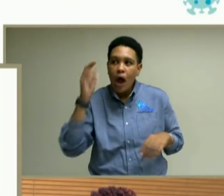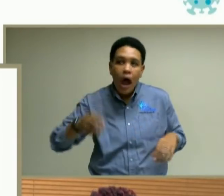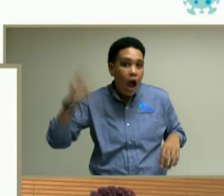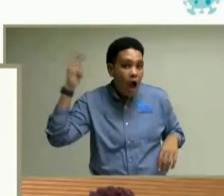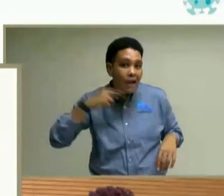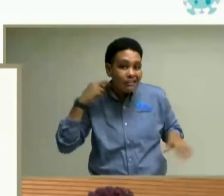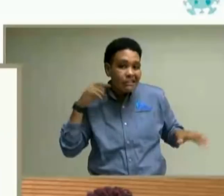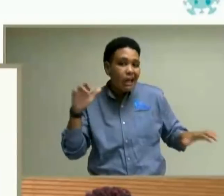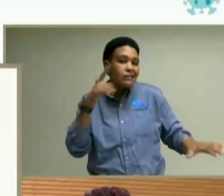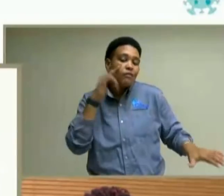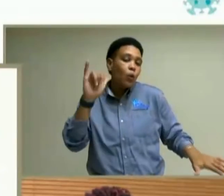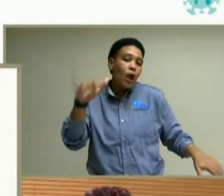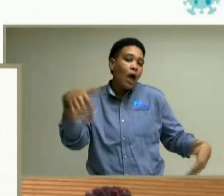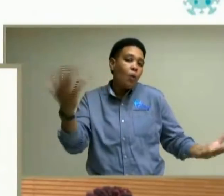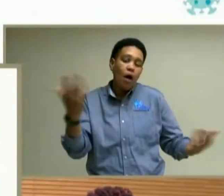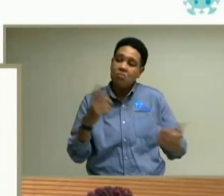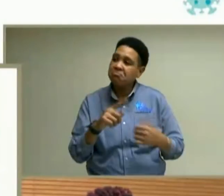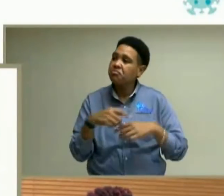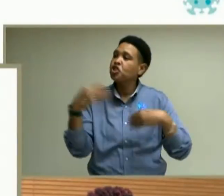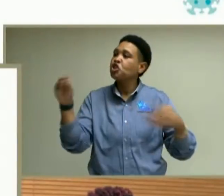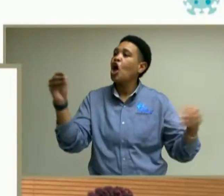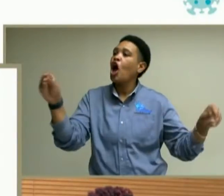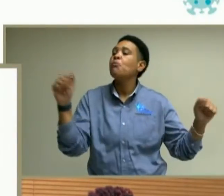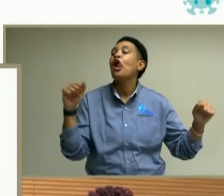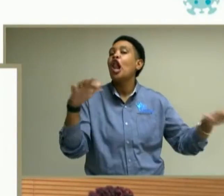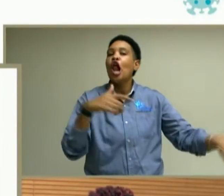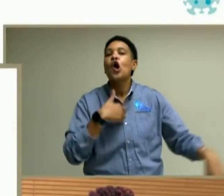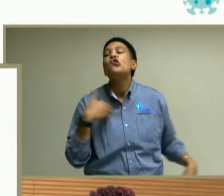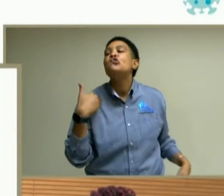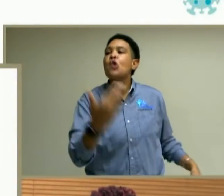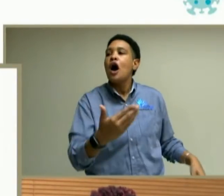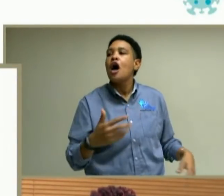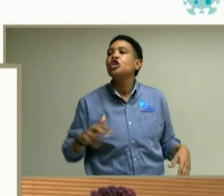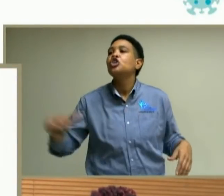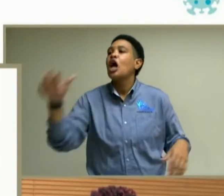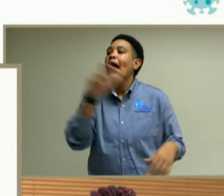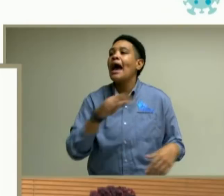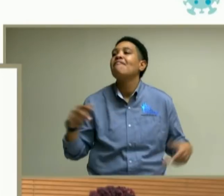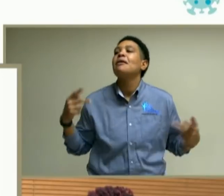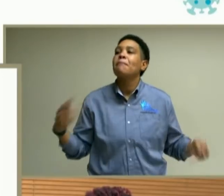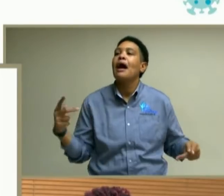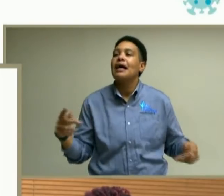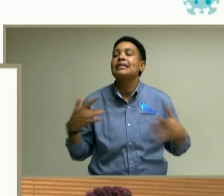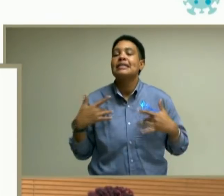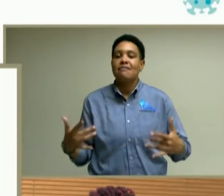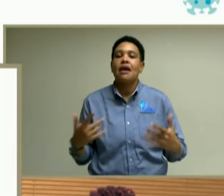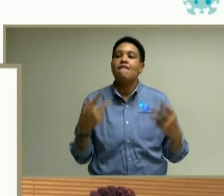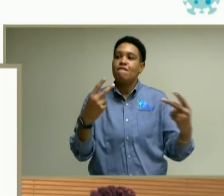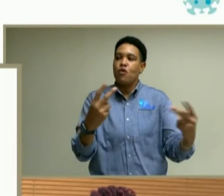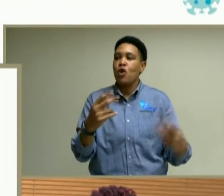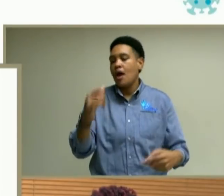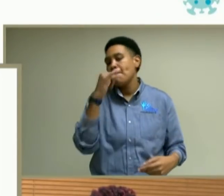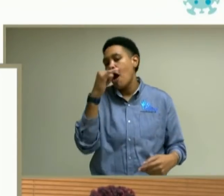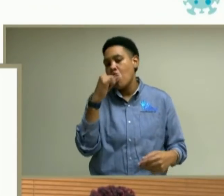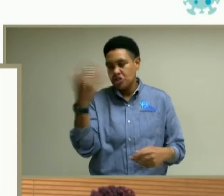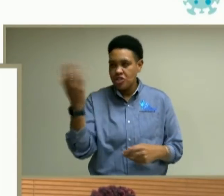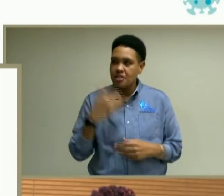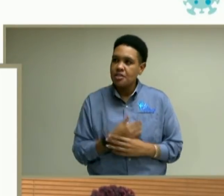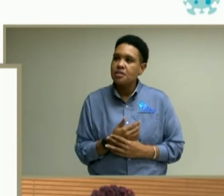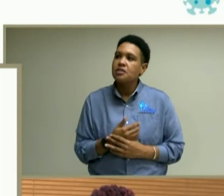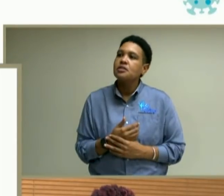high-risk activities is going shopping in crowded stores, traveling, parties and events, funerals, and